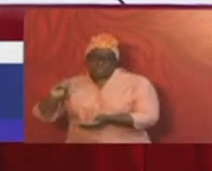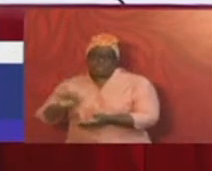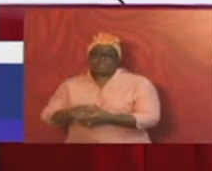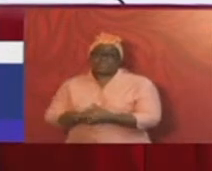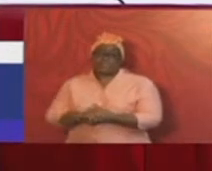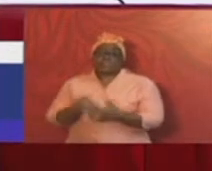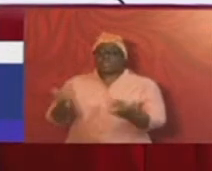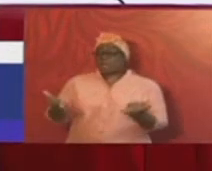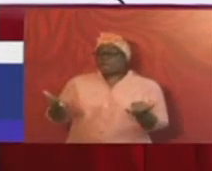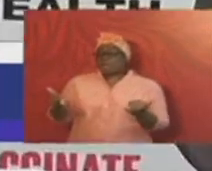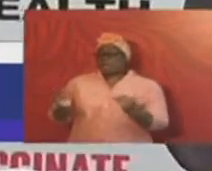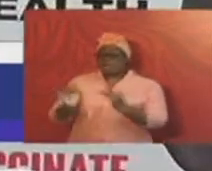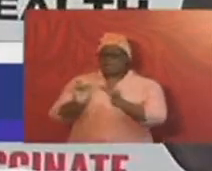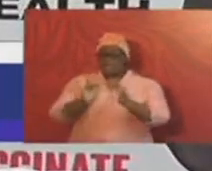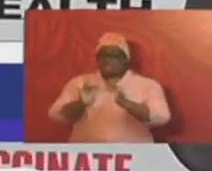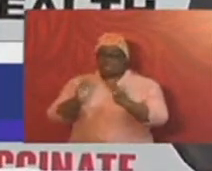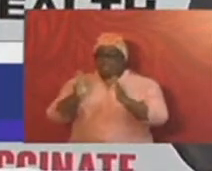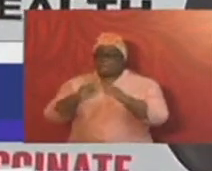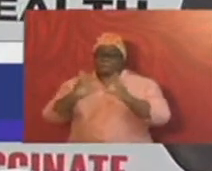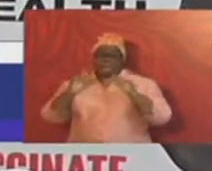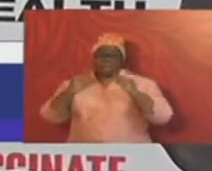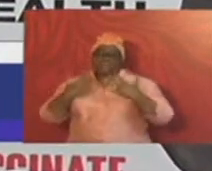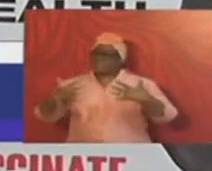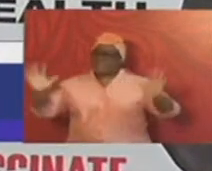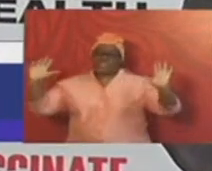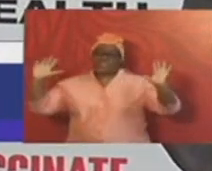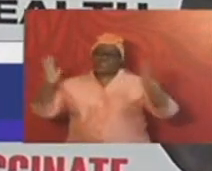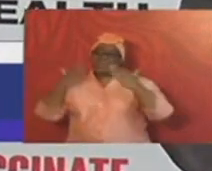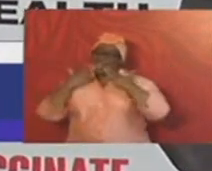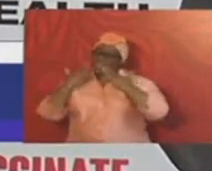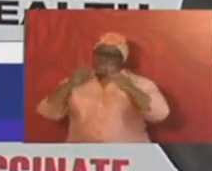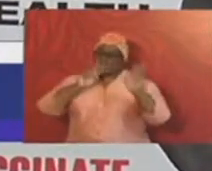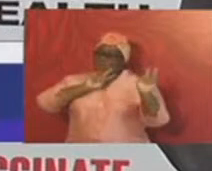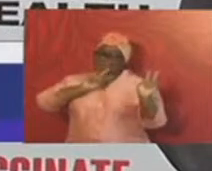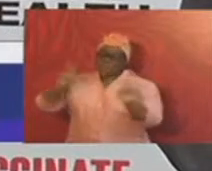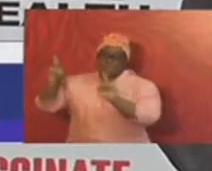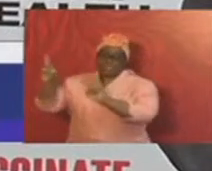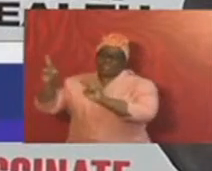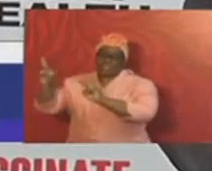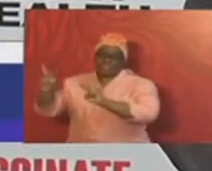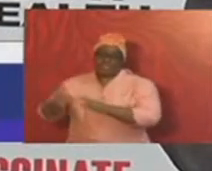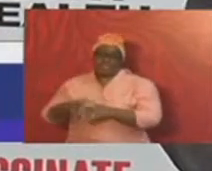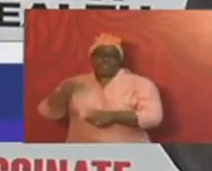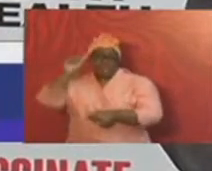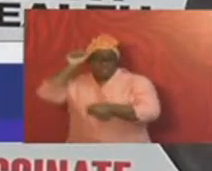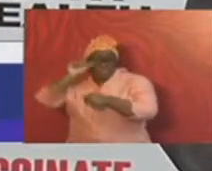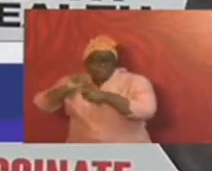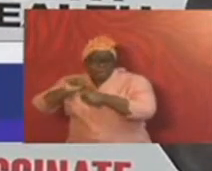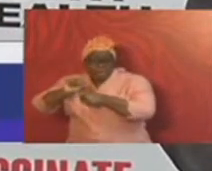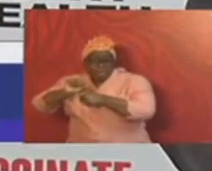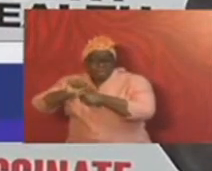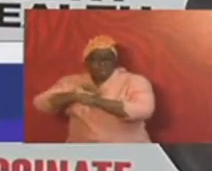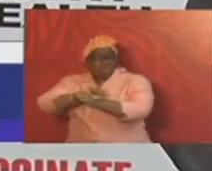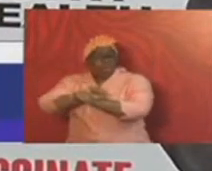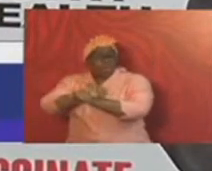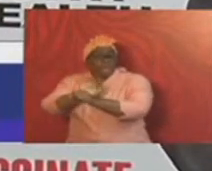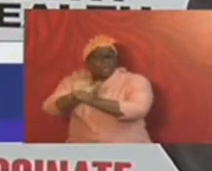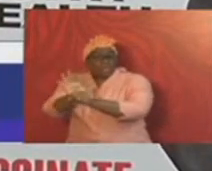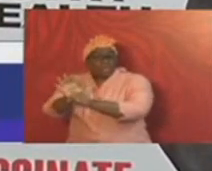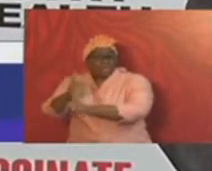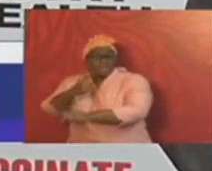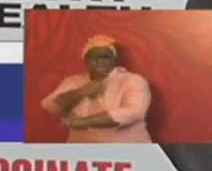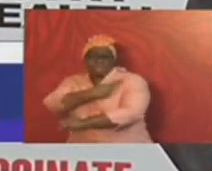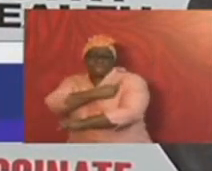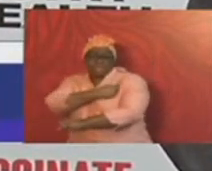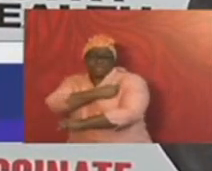media conference. Thank you very much for tuning in this morning. Please remember that the COVID-19 vaccine is an